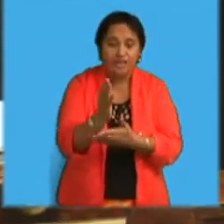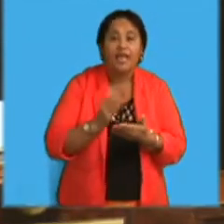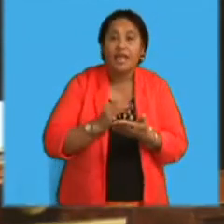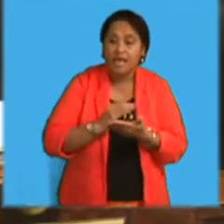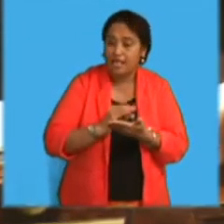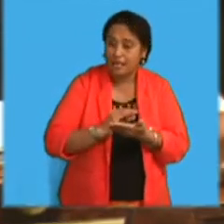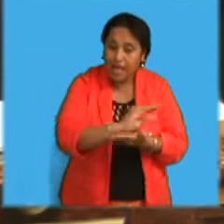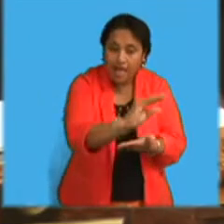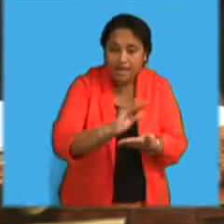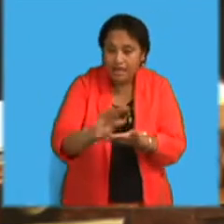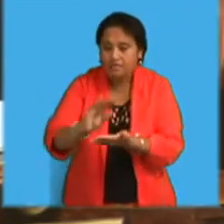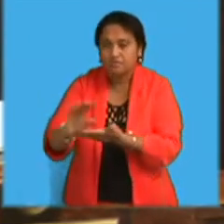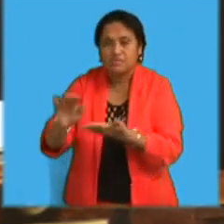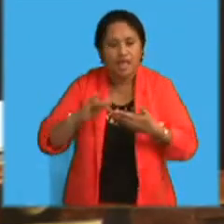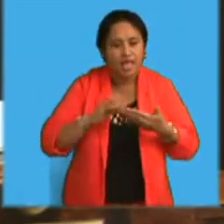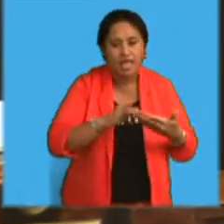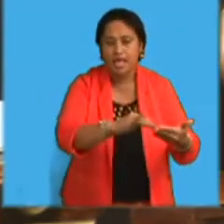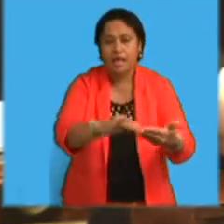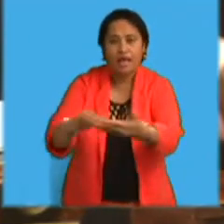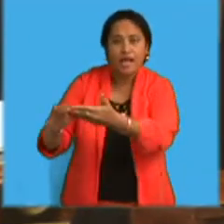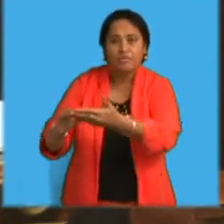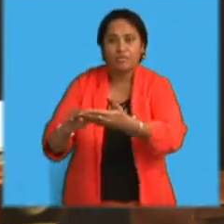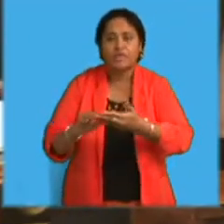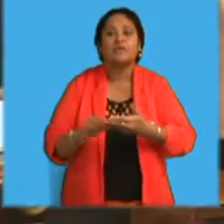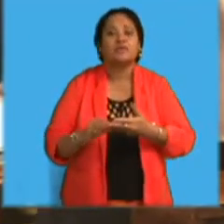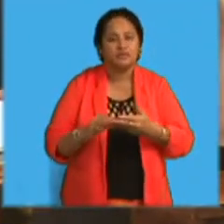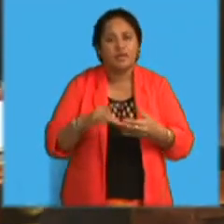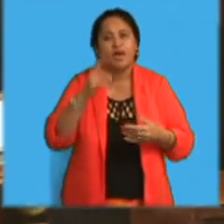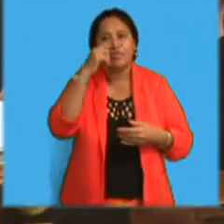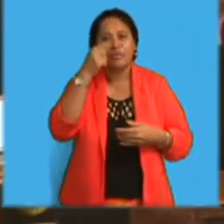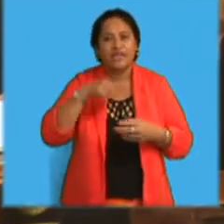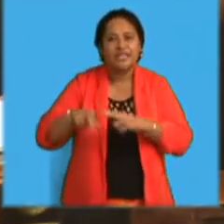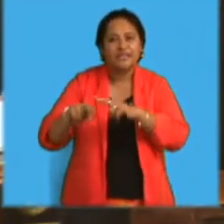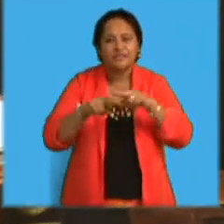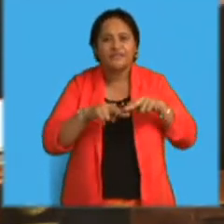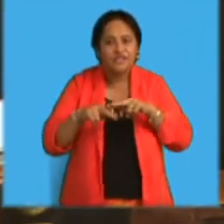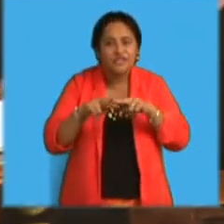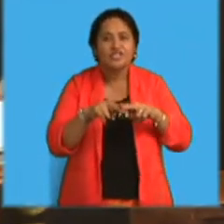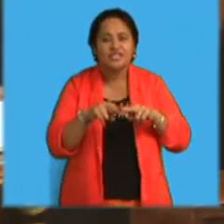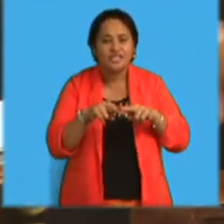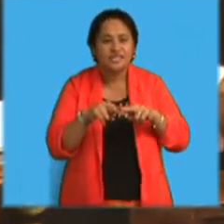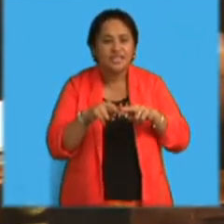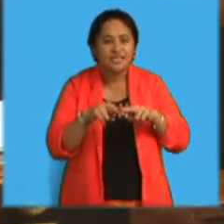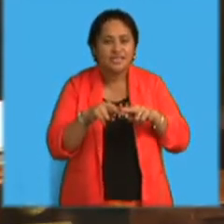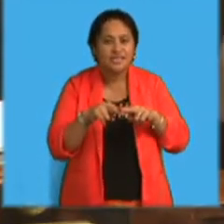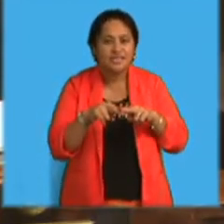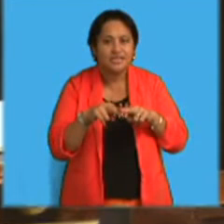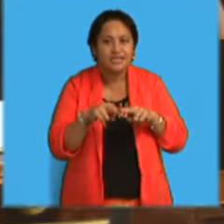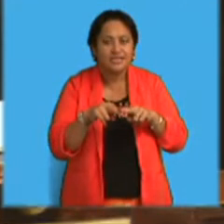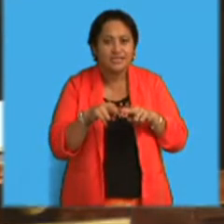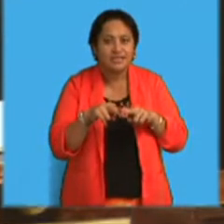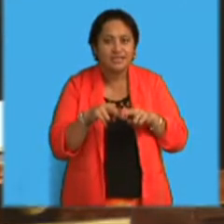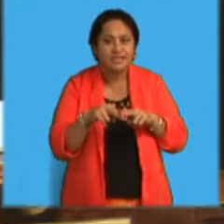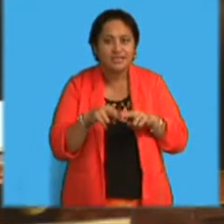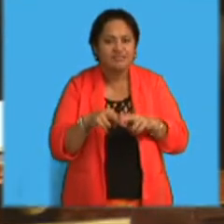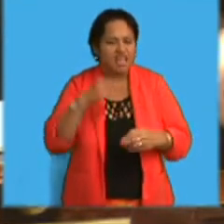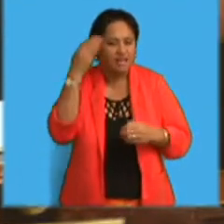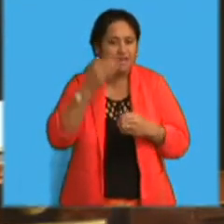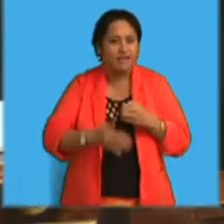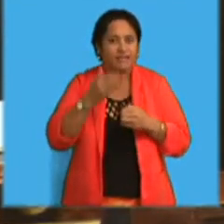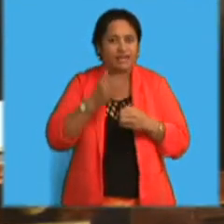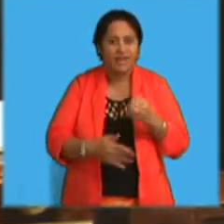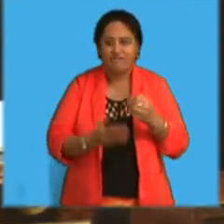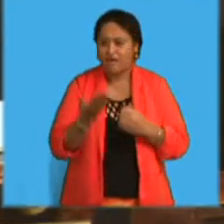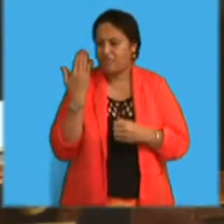60,395 Fijians, Madam Speaker. Madam Speaker, this is a feat that has never been achieved